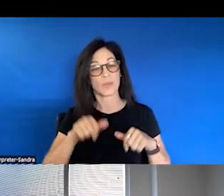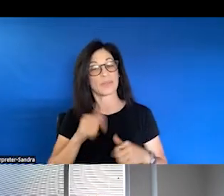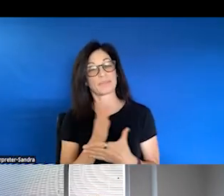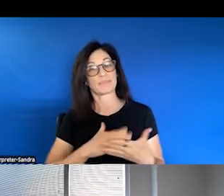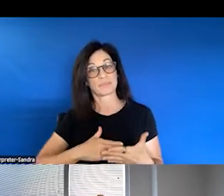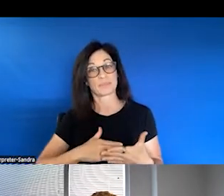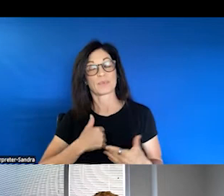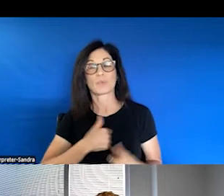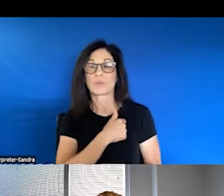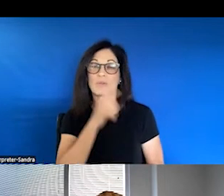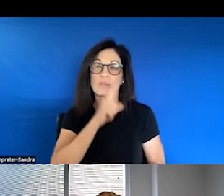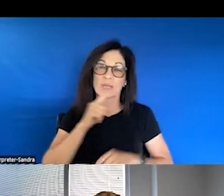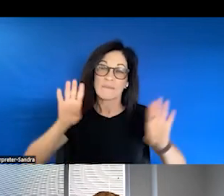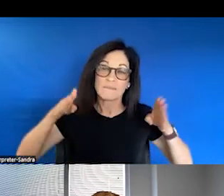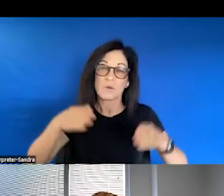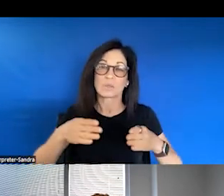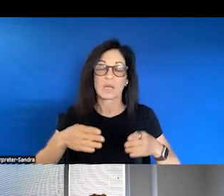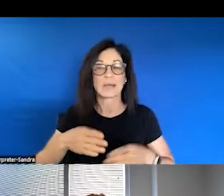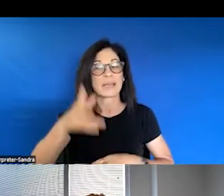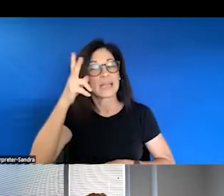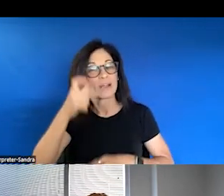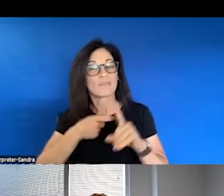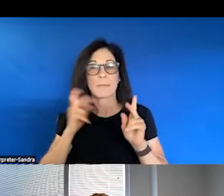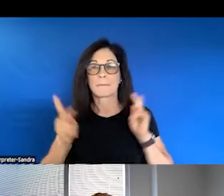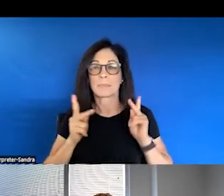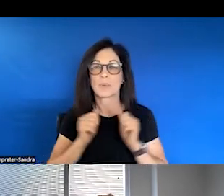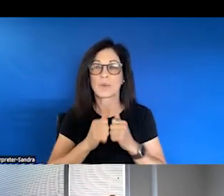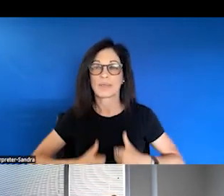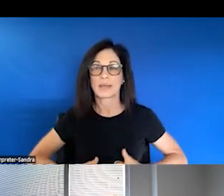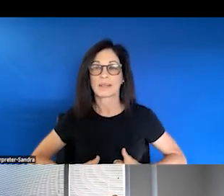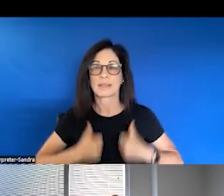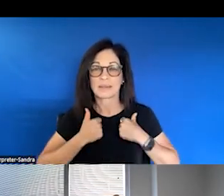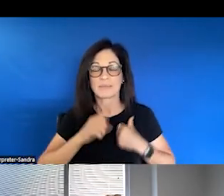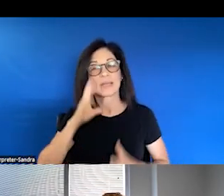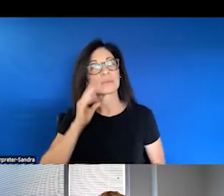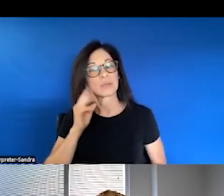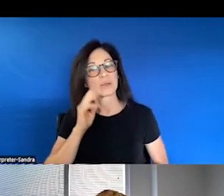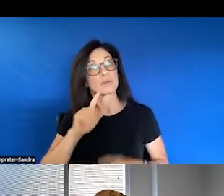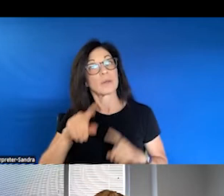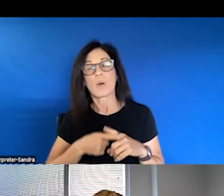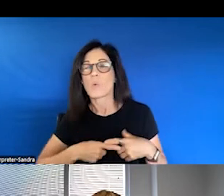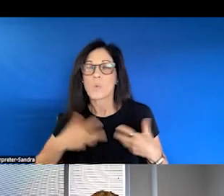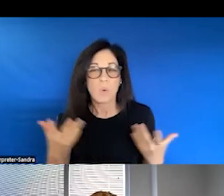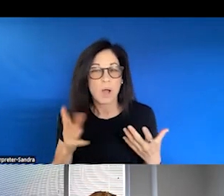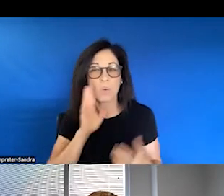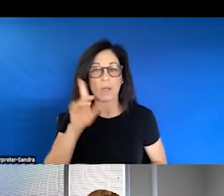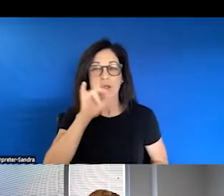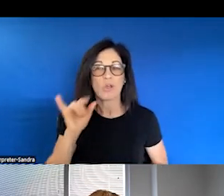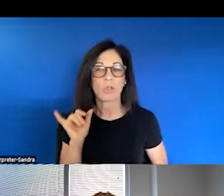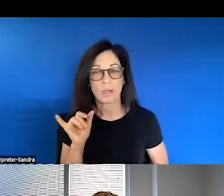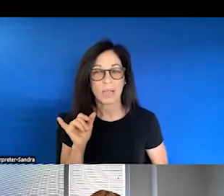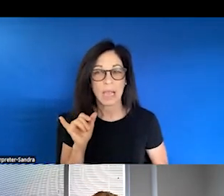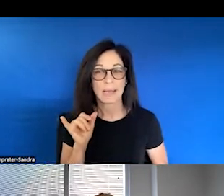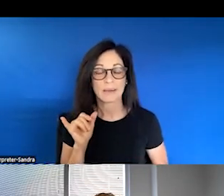we're really focused on hearing from individuals with lived experience about what is it going to look like